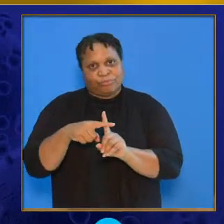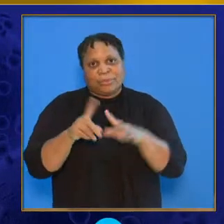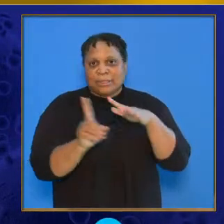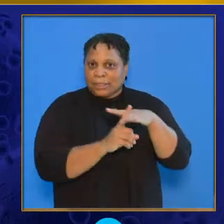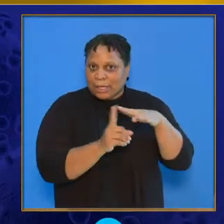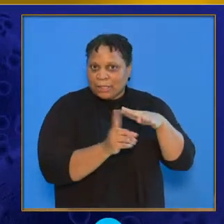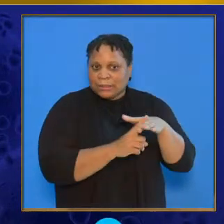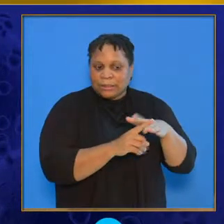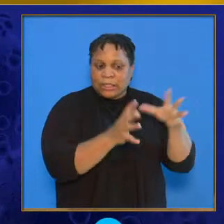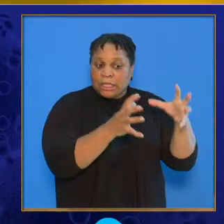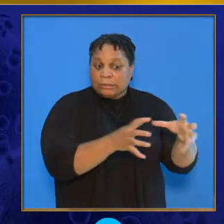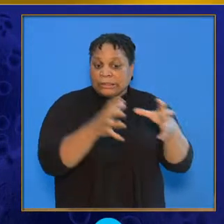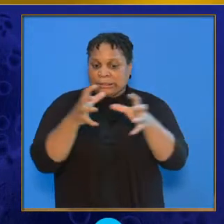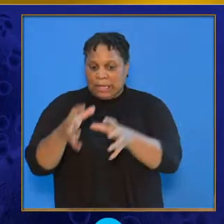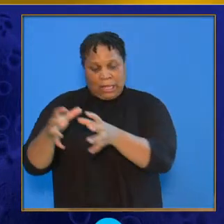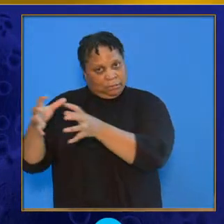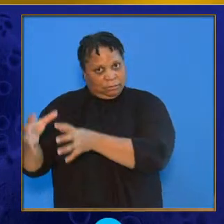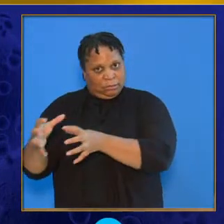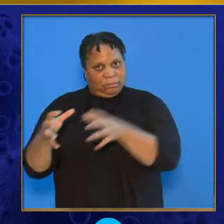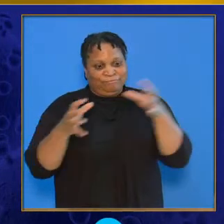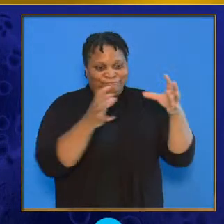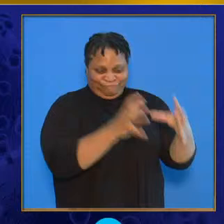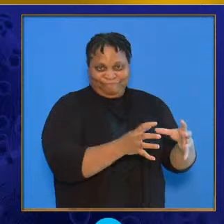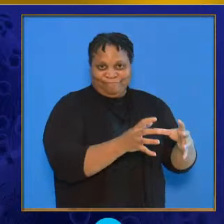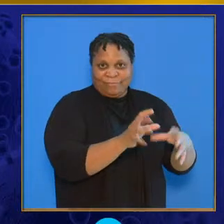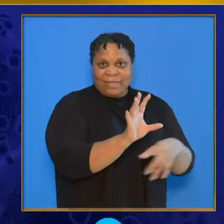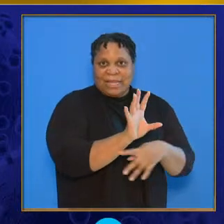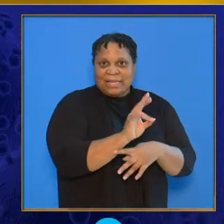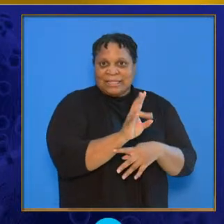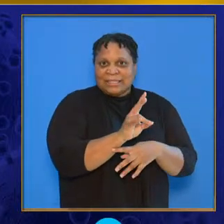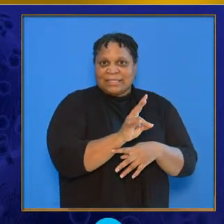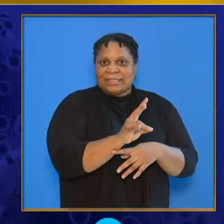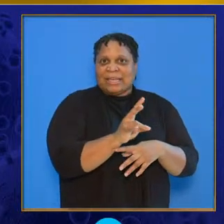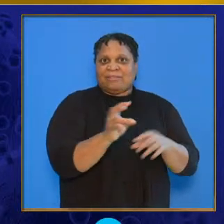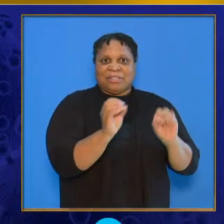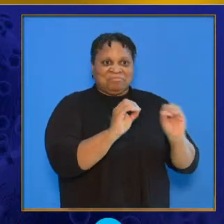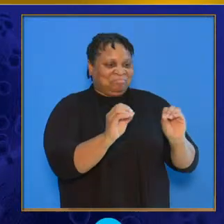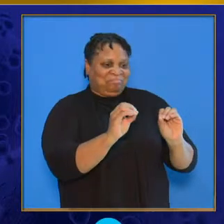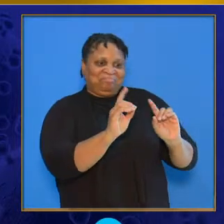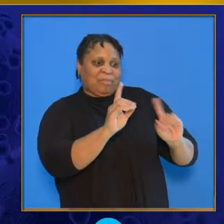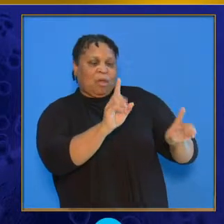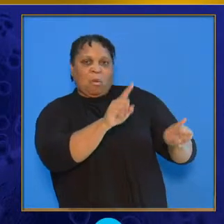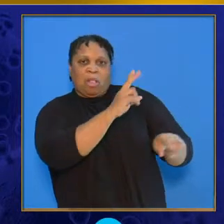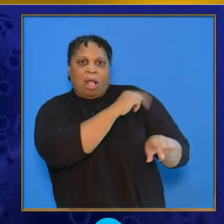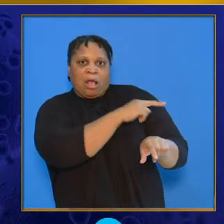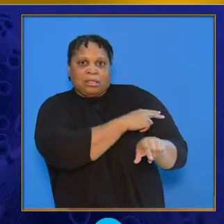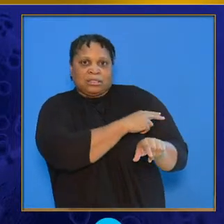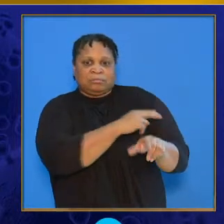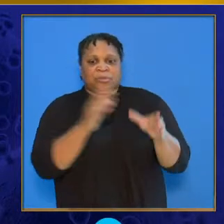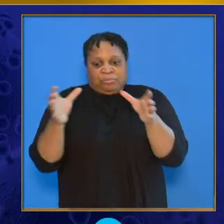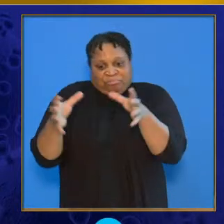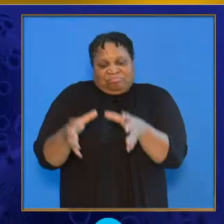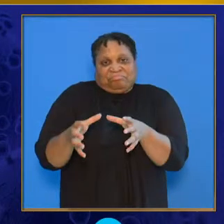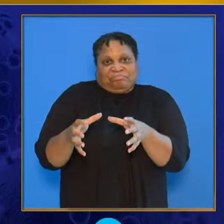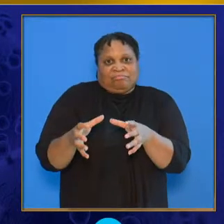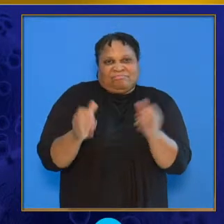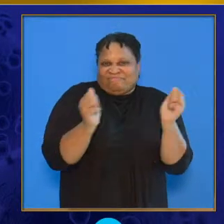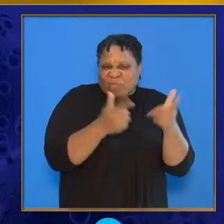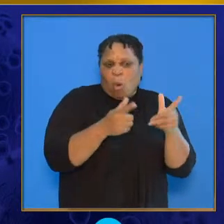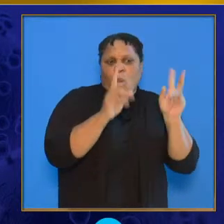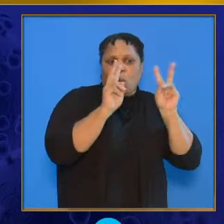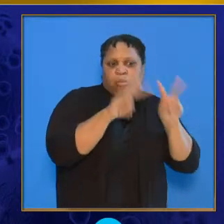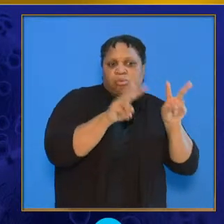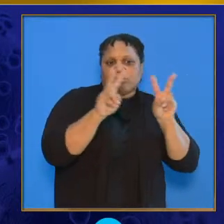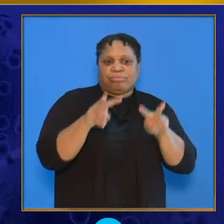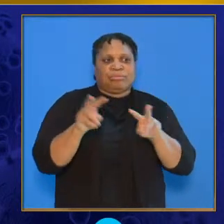their status is as follows. There are 7 active cases, of which all are under active public health monitoring,